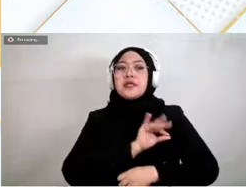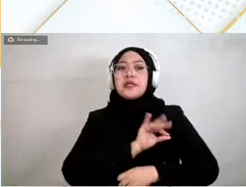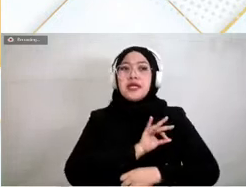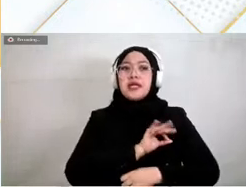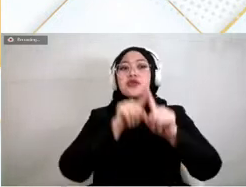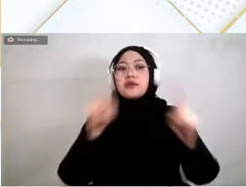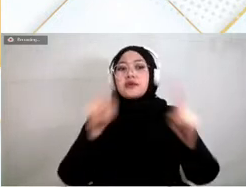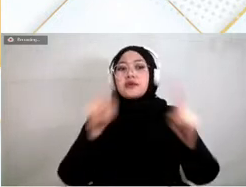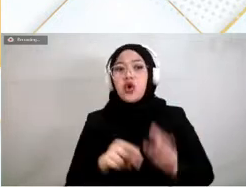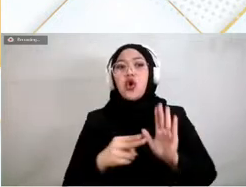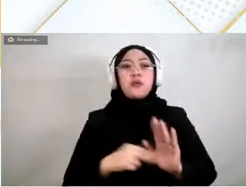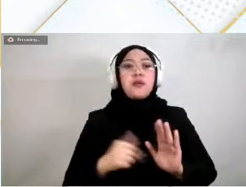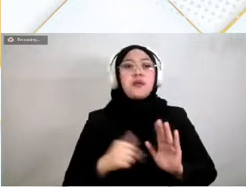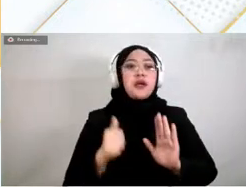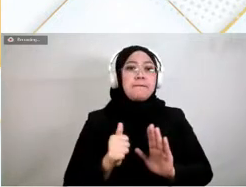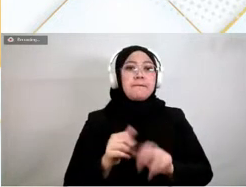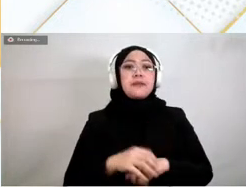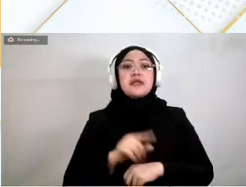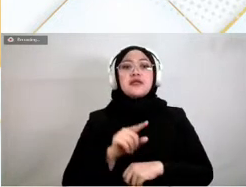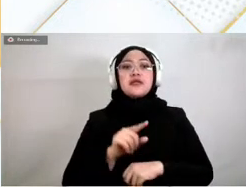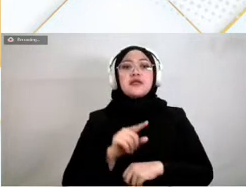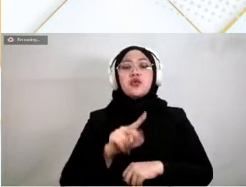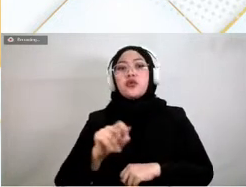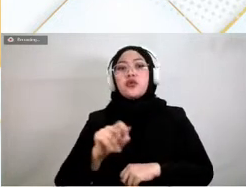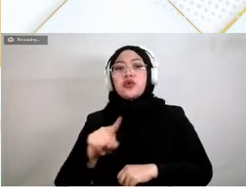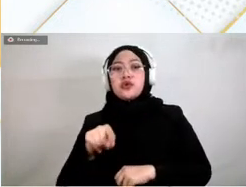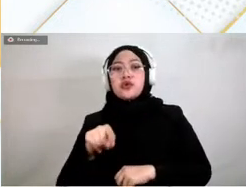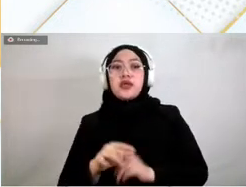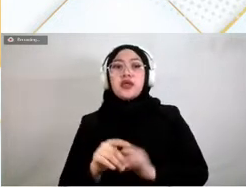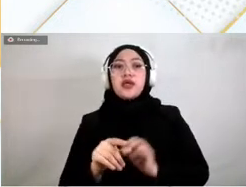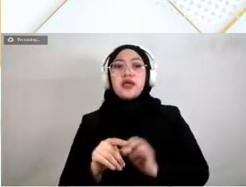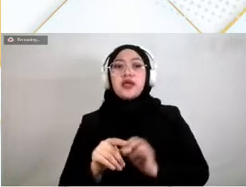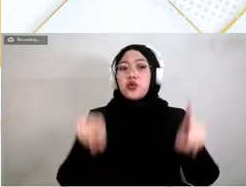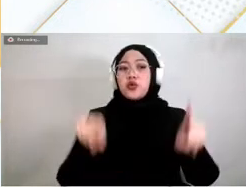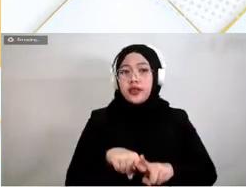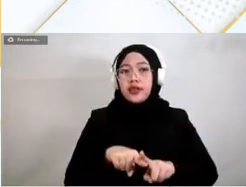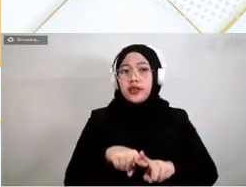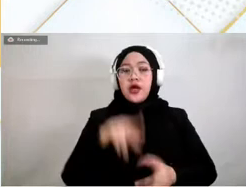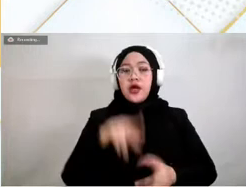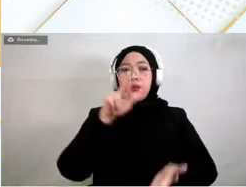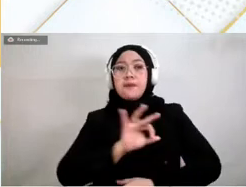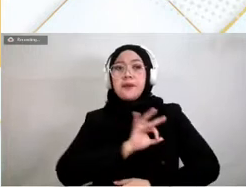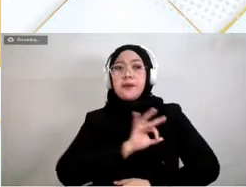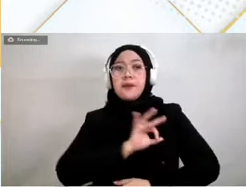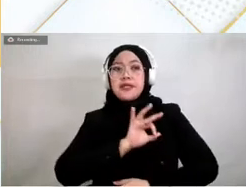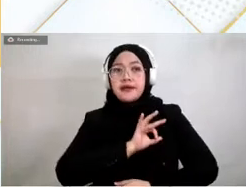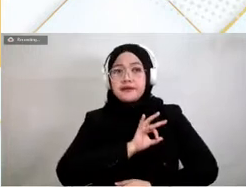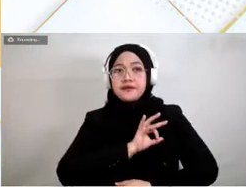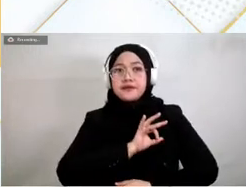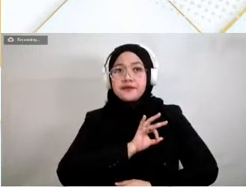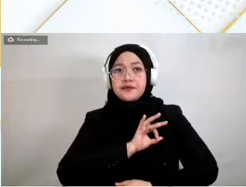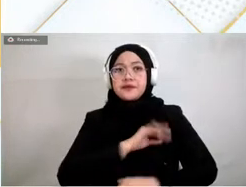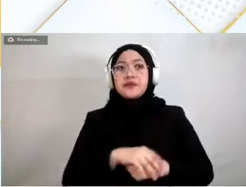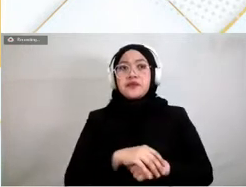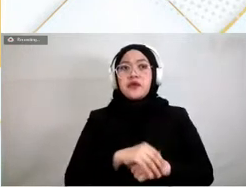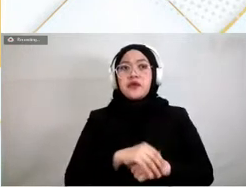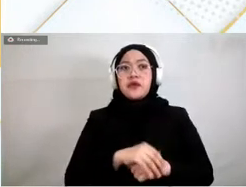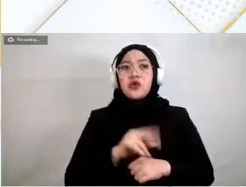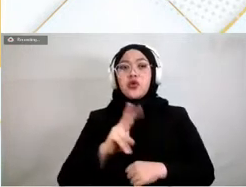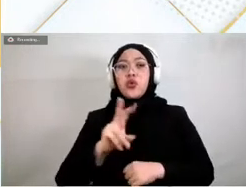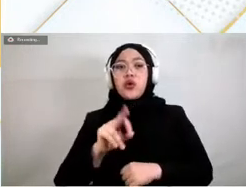9 of 2017 and presidential instruction number 9 of 2020 regarding